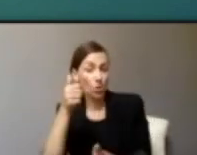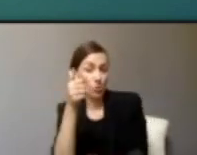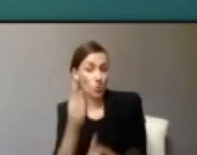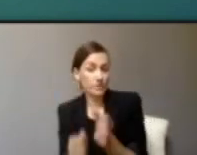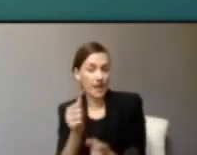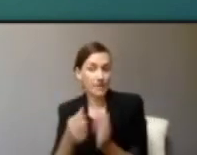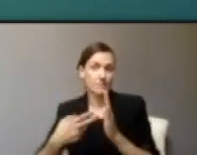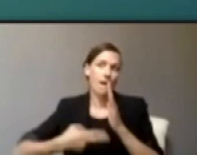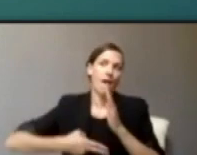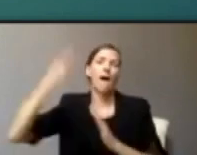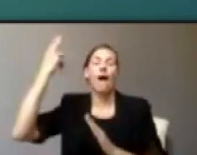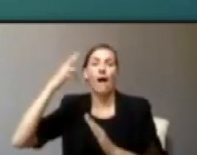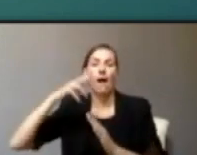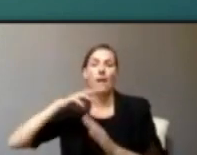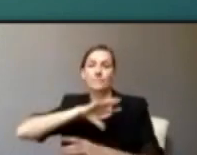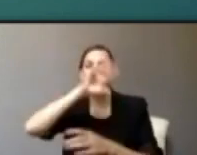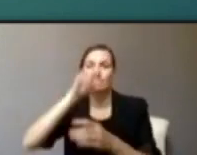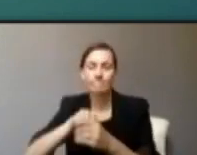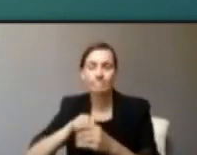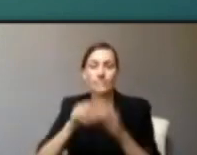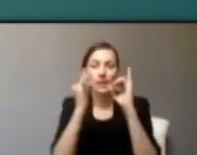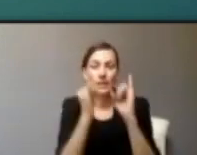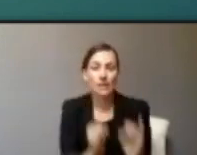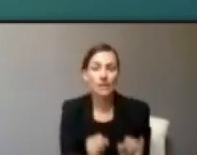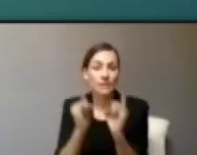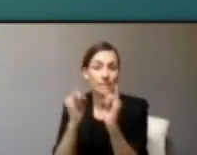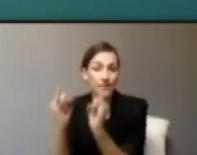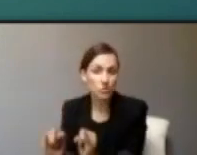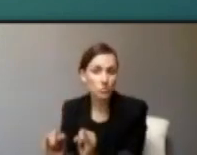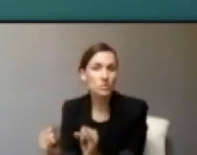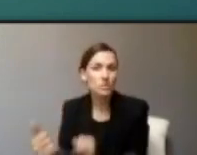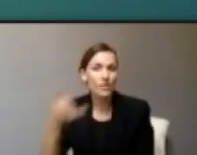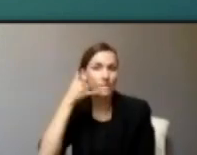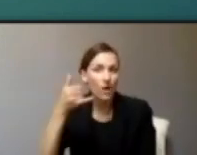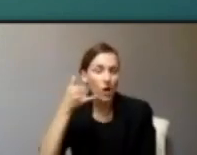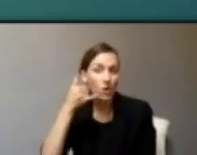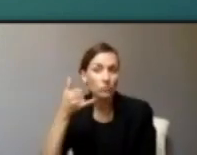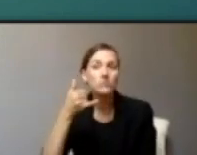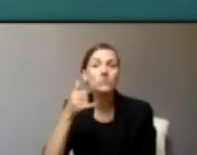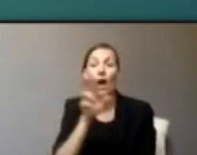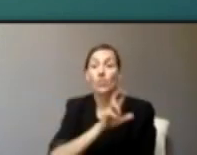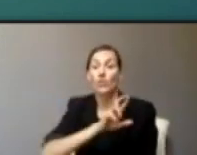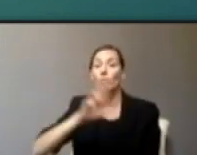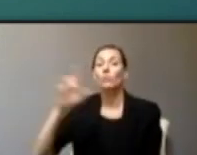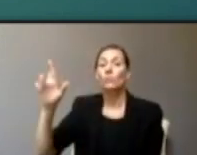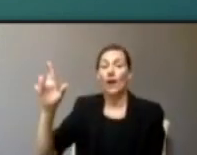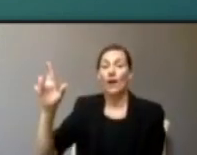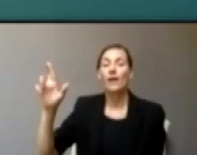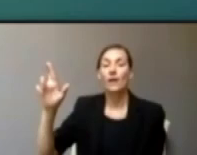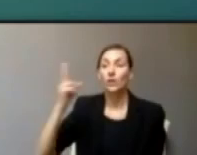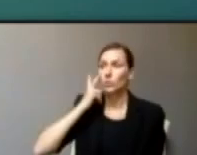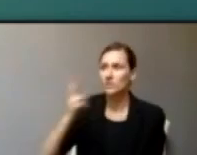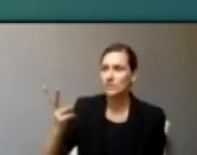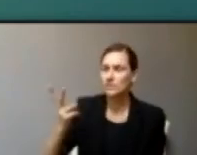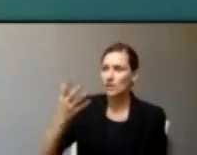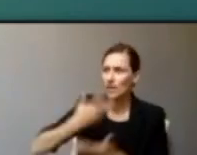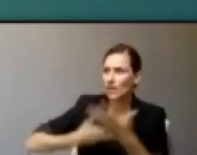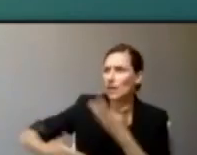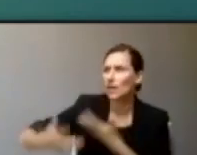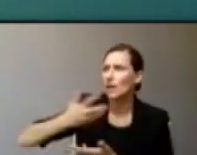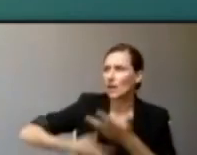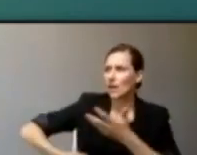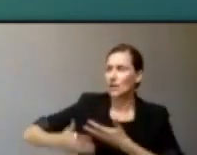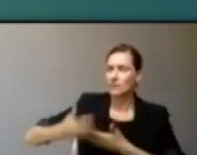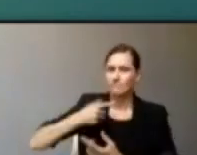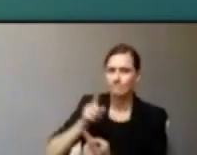level of engagement of individuals using their phones. And then on the right side, what you can see is we correlated in-person contacts on